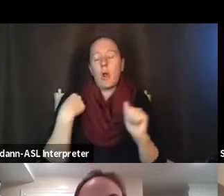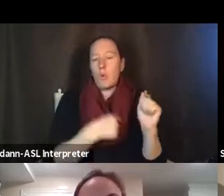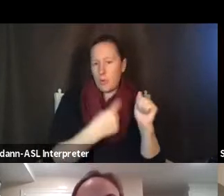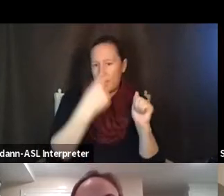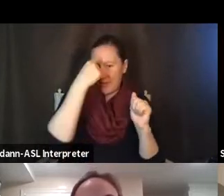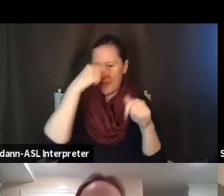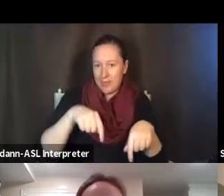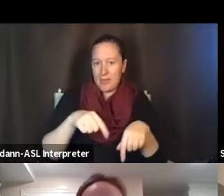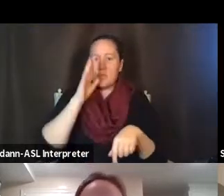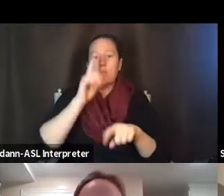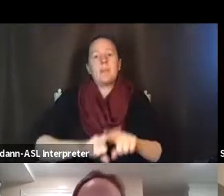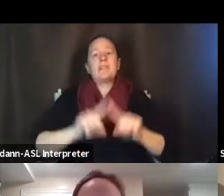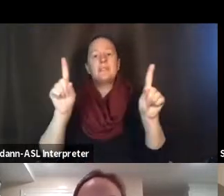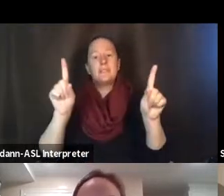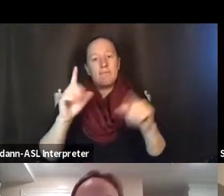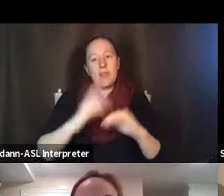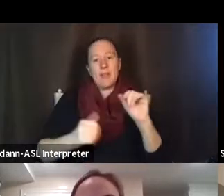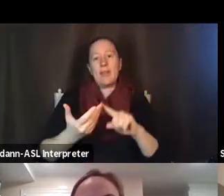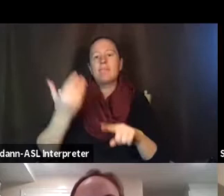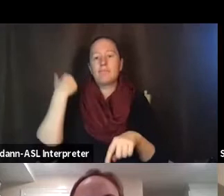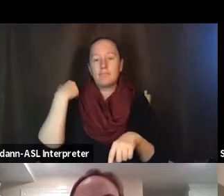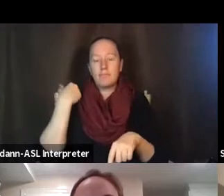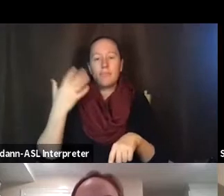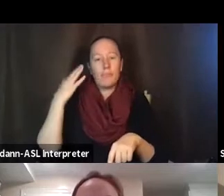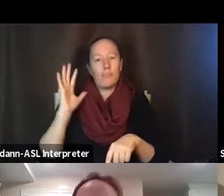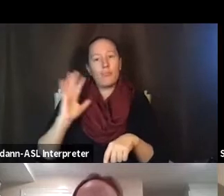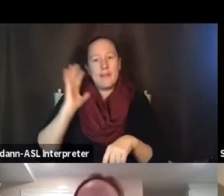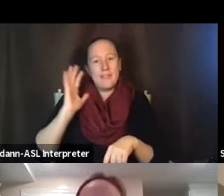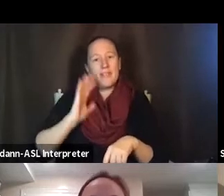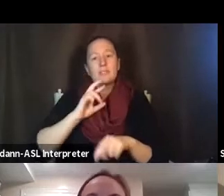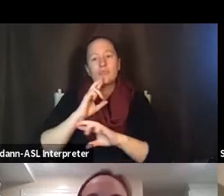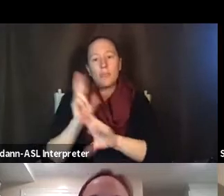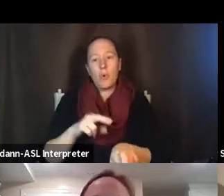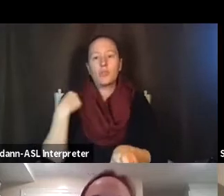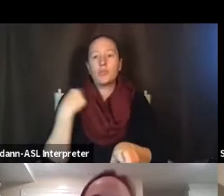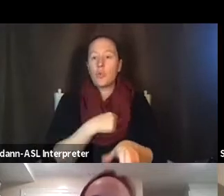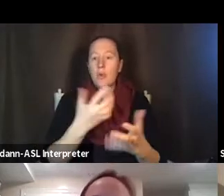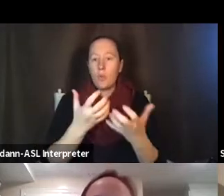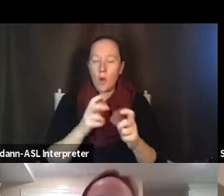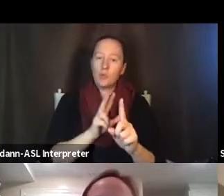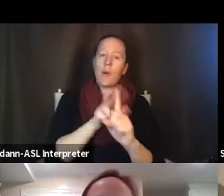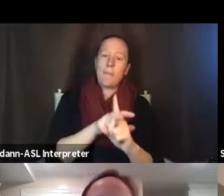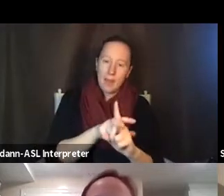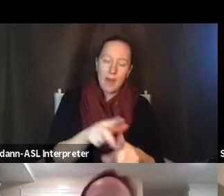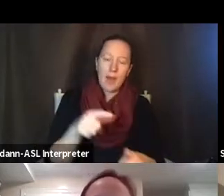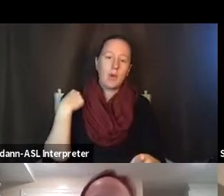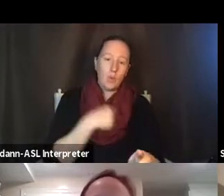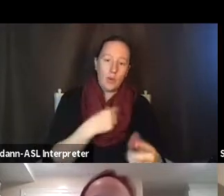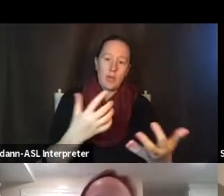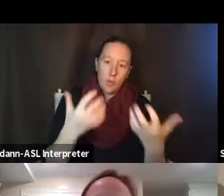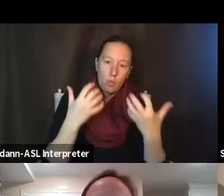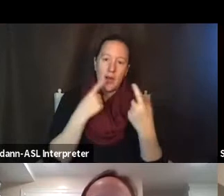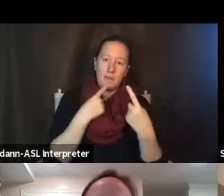different than previous reports, and that we want to apply these reports to an outcome. We want to achieve a